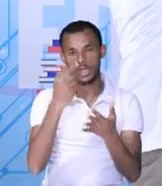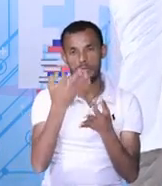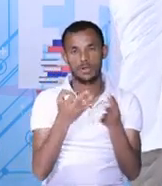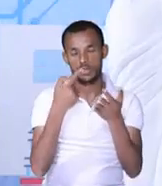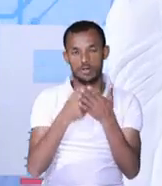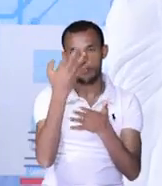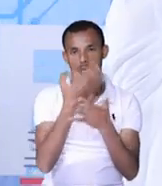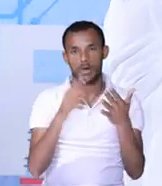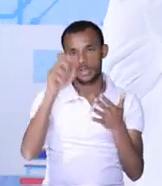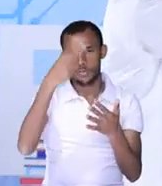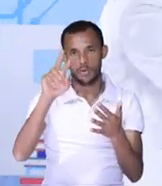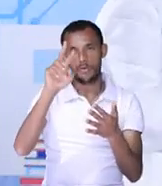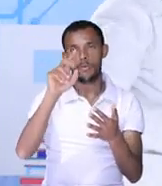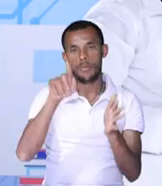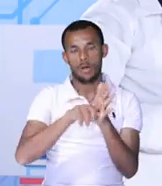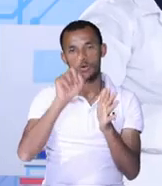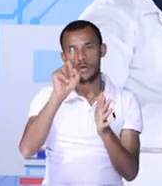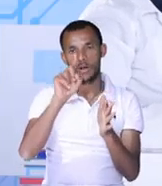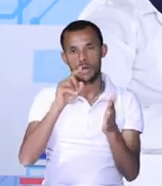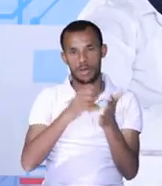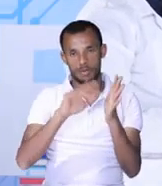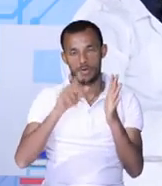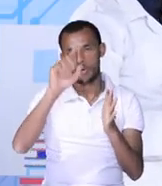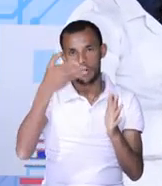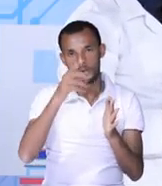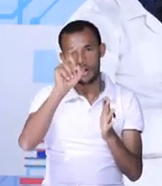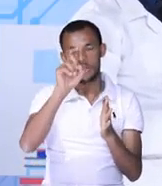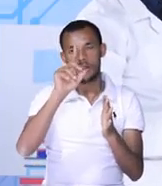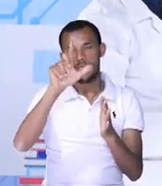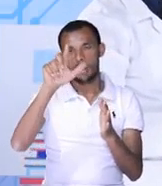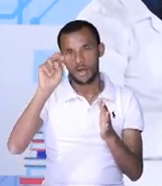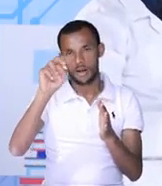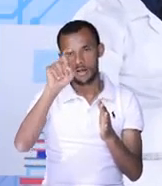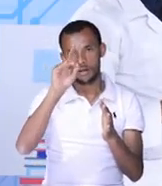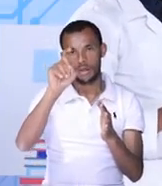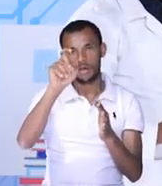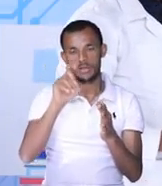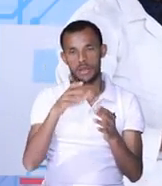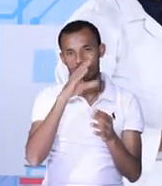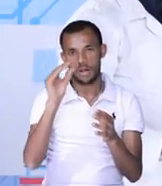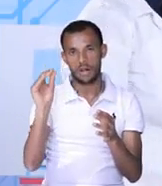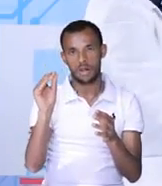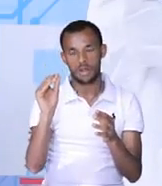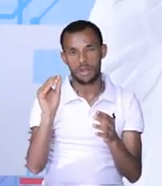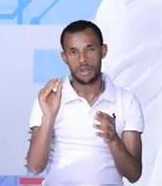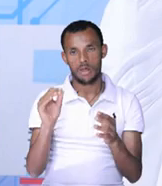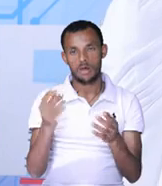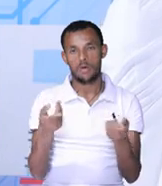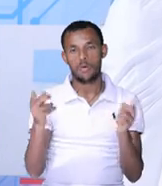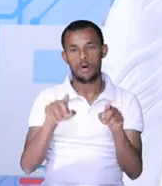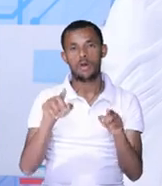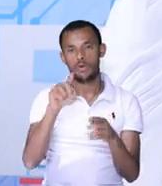in this form. X to the power of -1 is this 1 over x times ln x dx. And